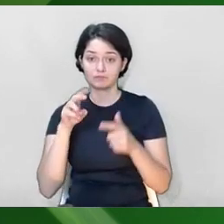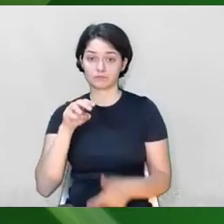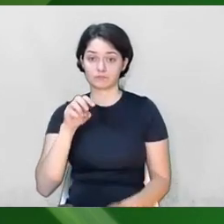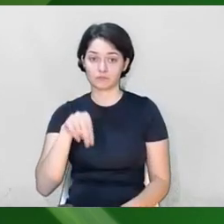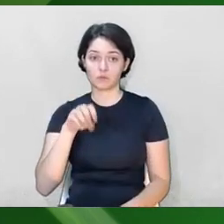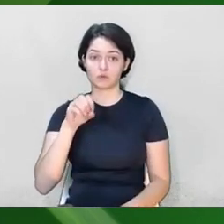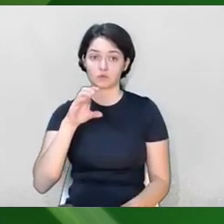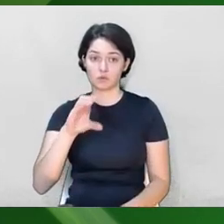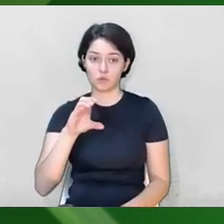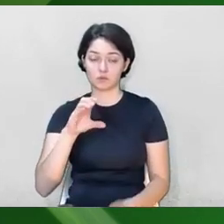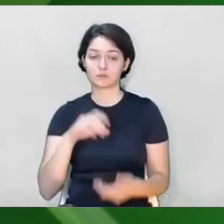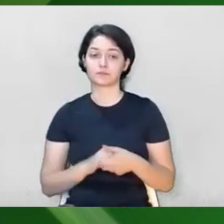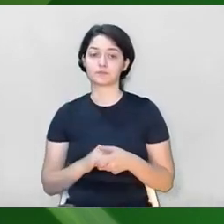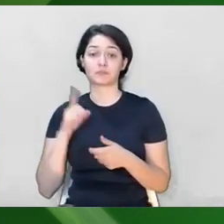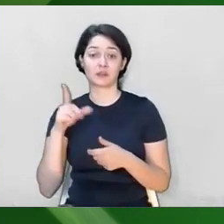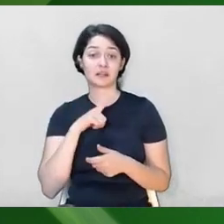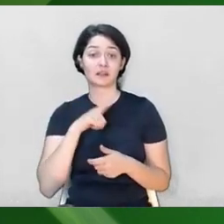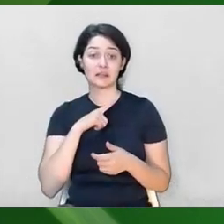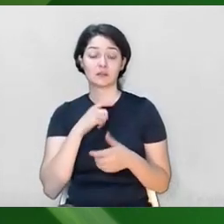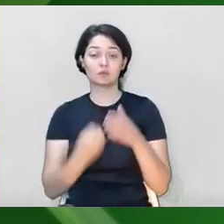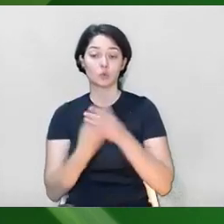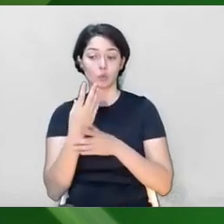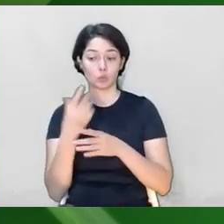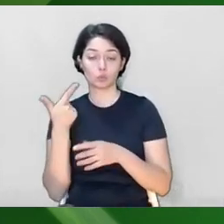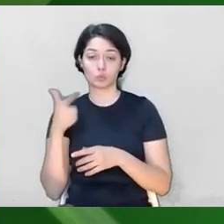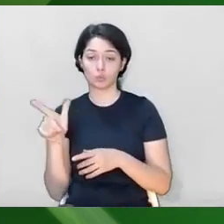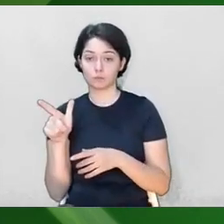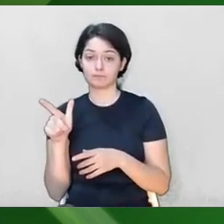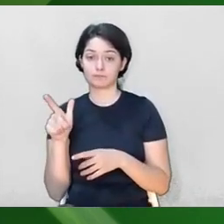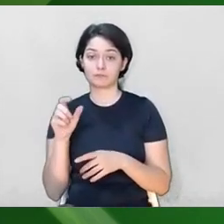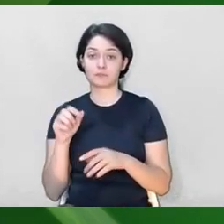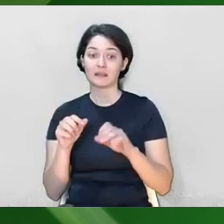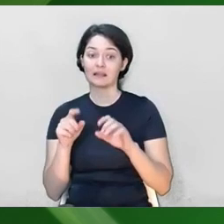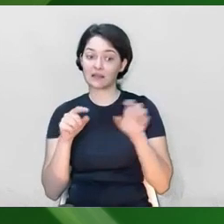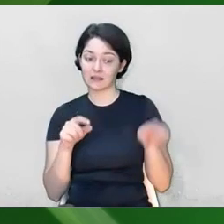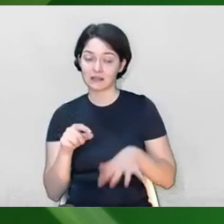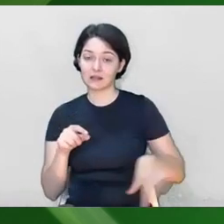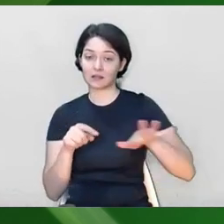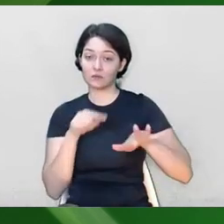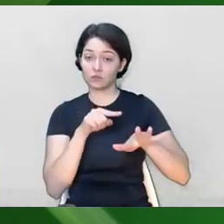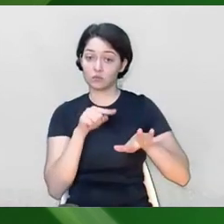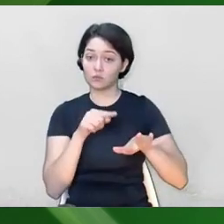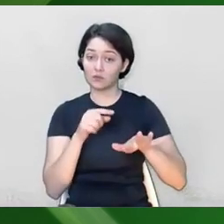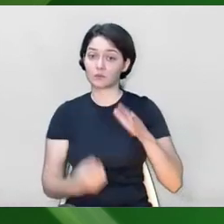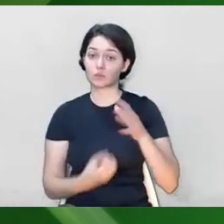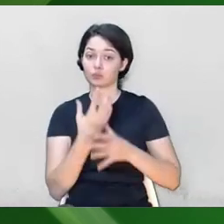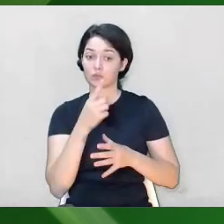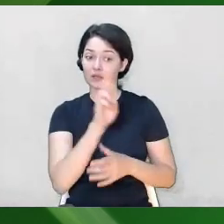a traditional NOC, it's reactive. And what's reactive